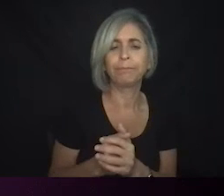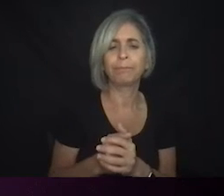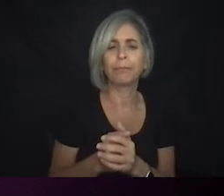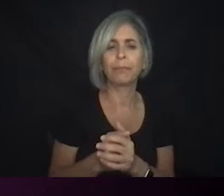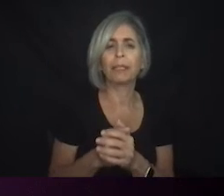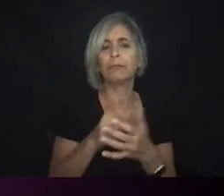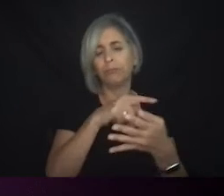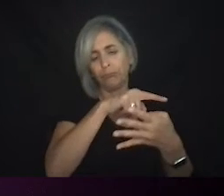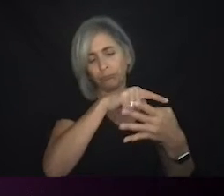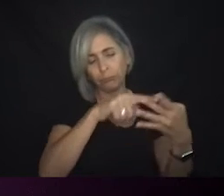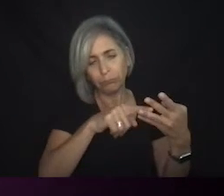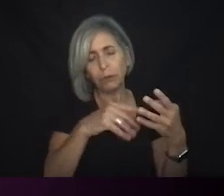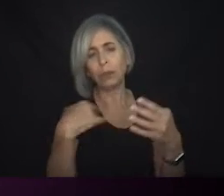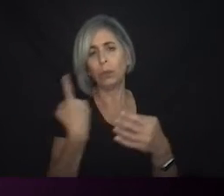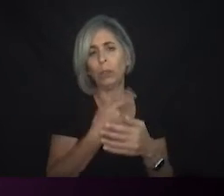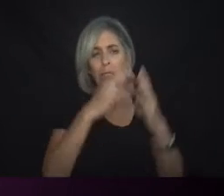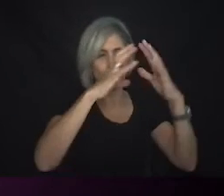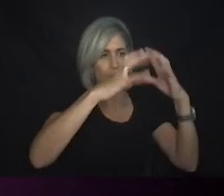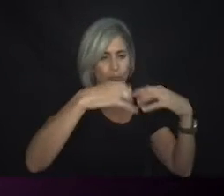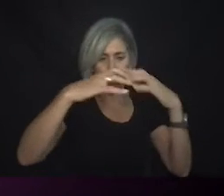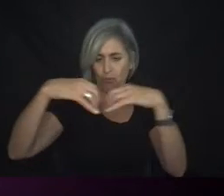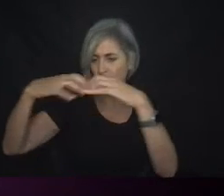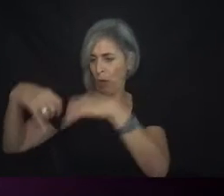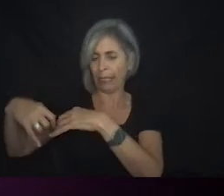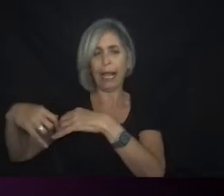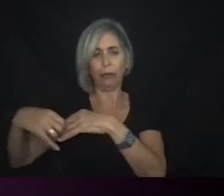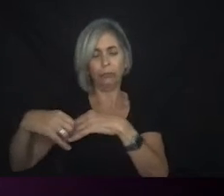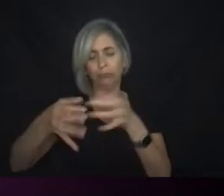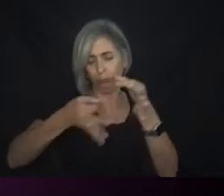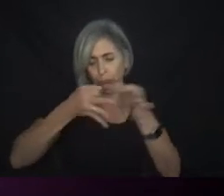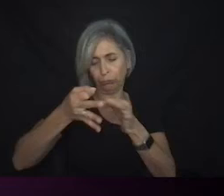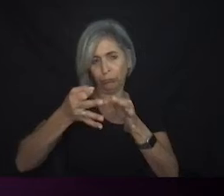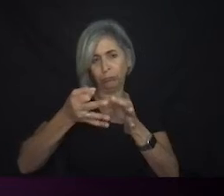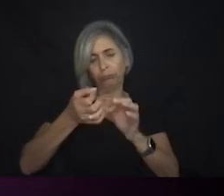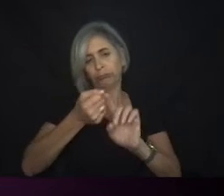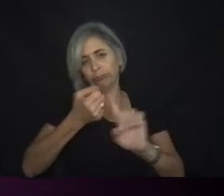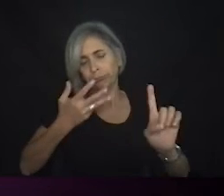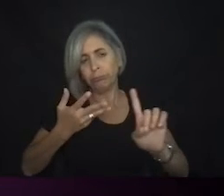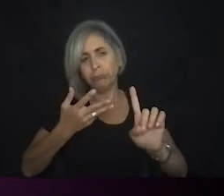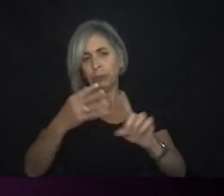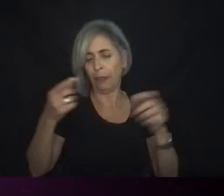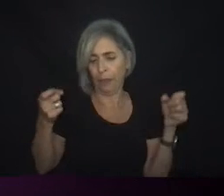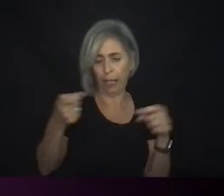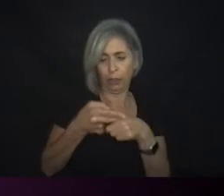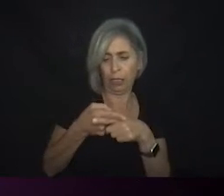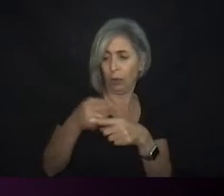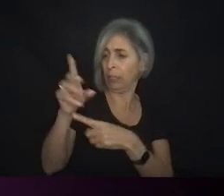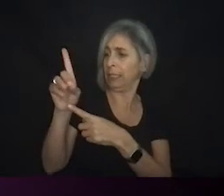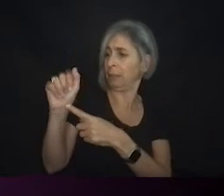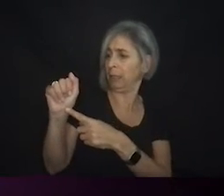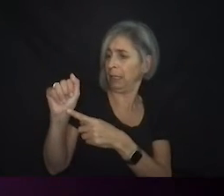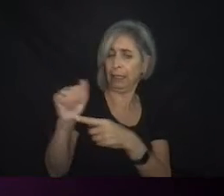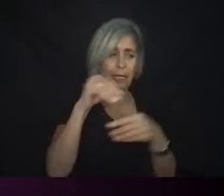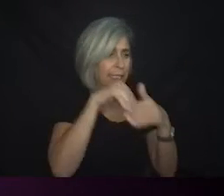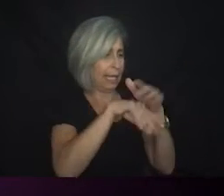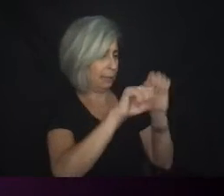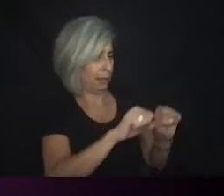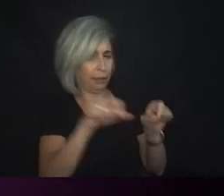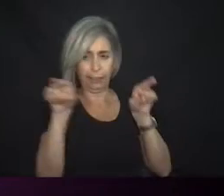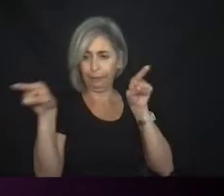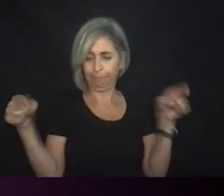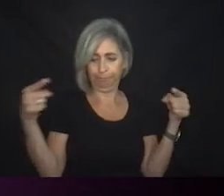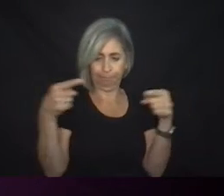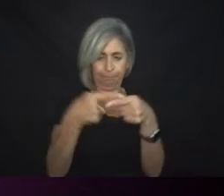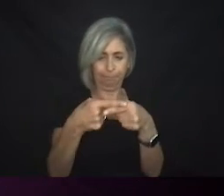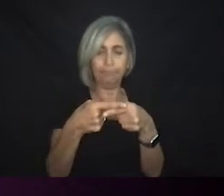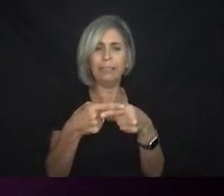there's a couple things that we need to break down when we talk about the intersection between disabilities and accessibility. And